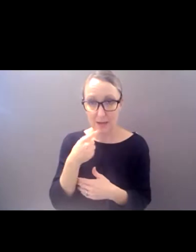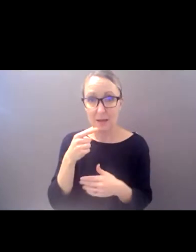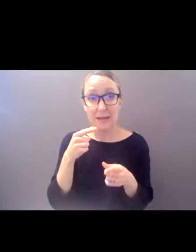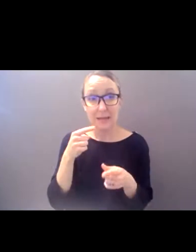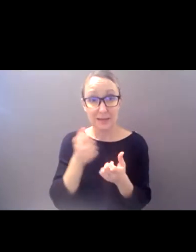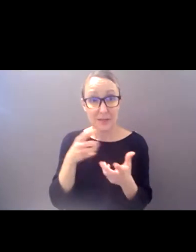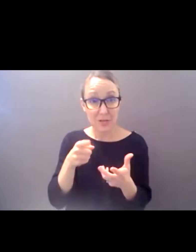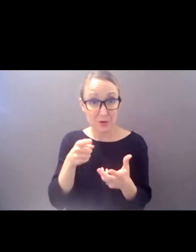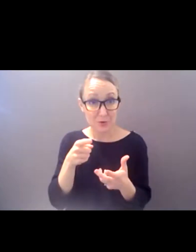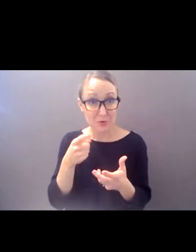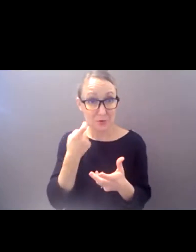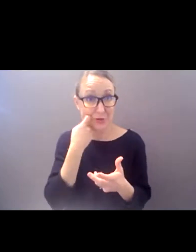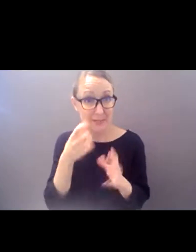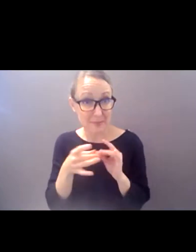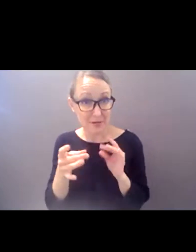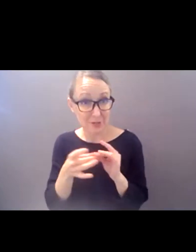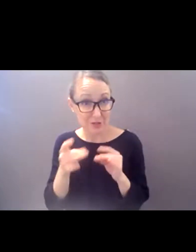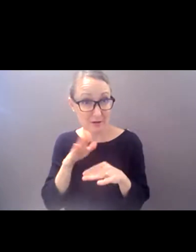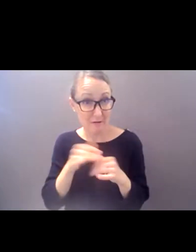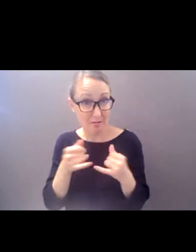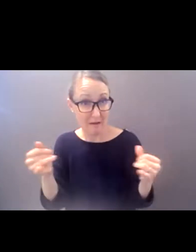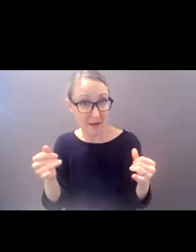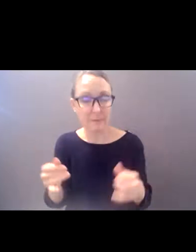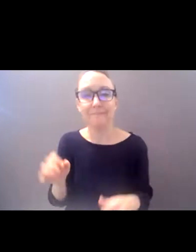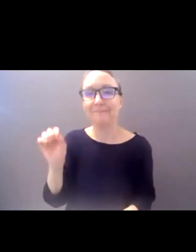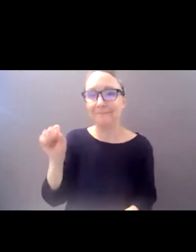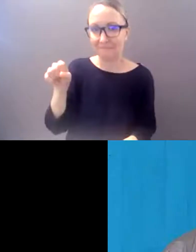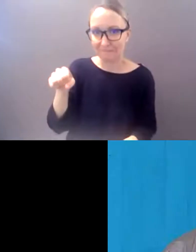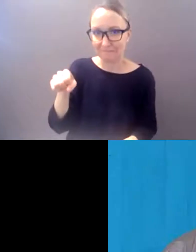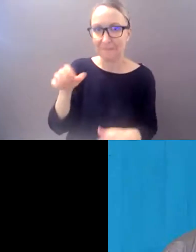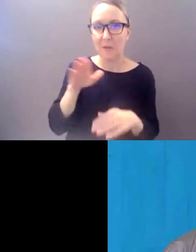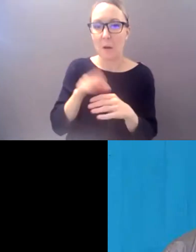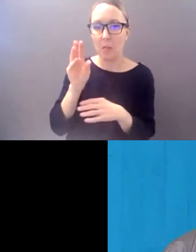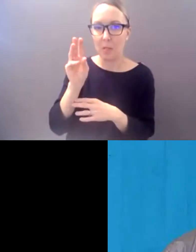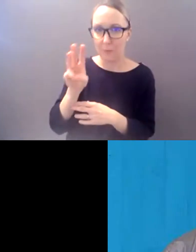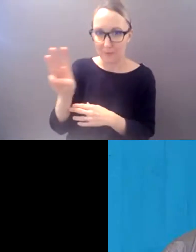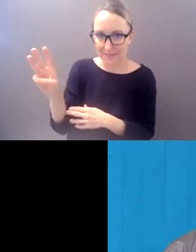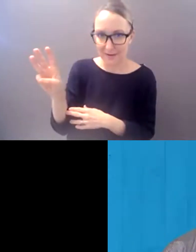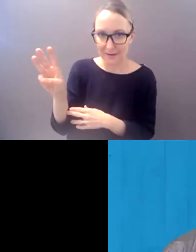online. Yes, it's on our website,